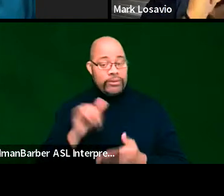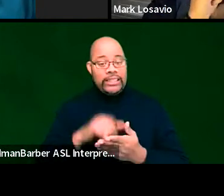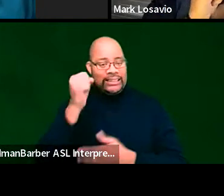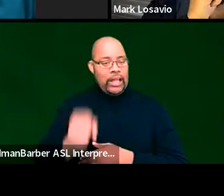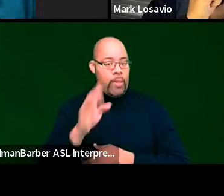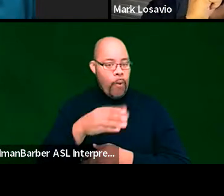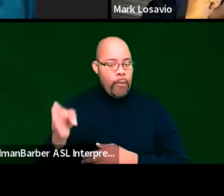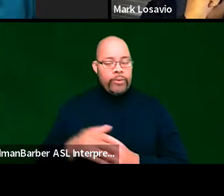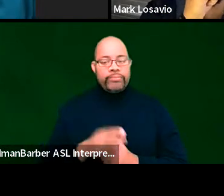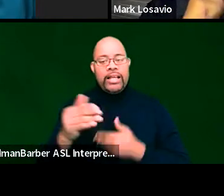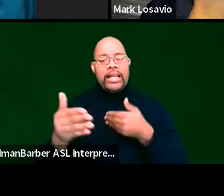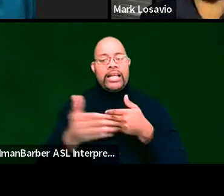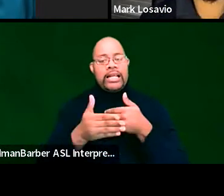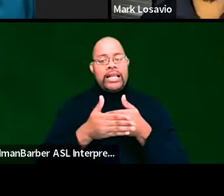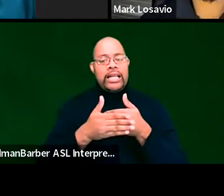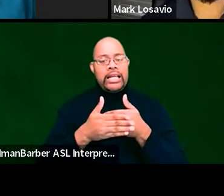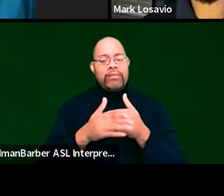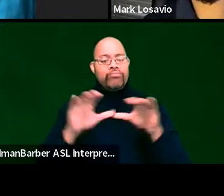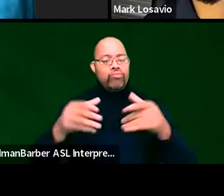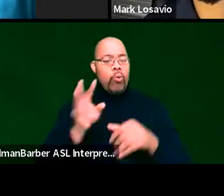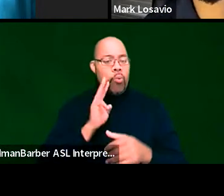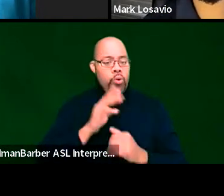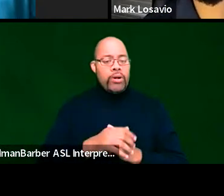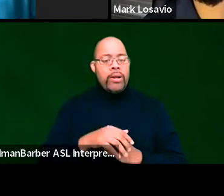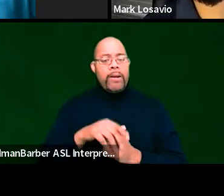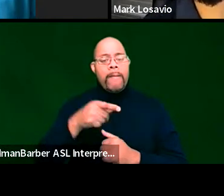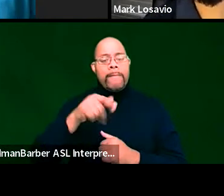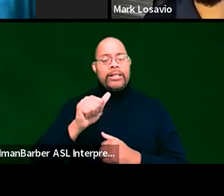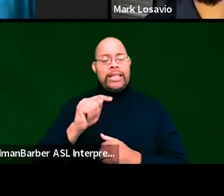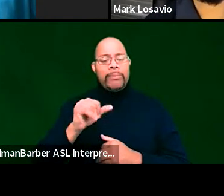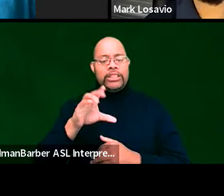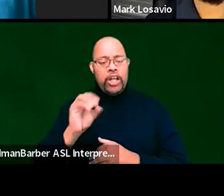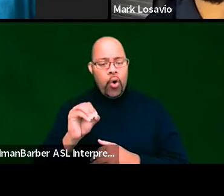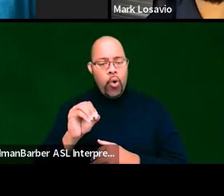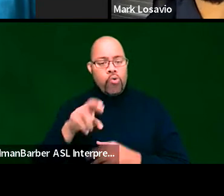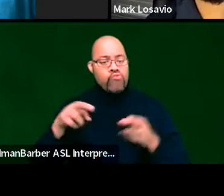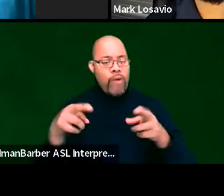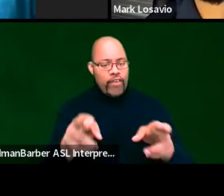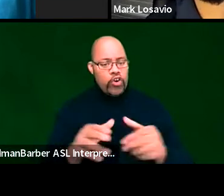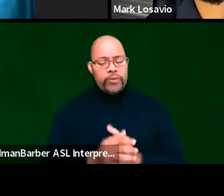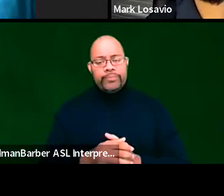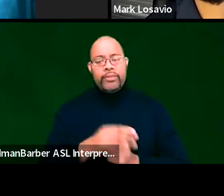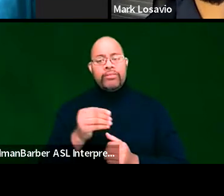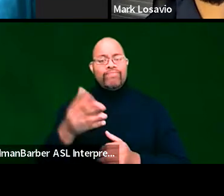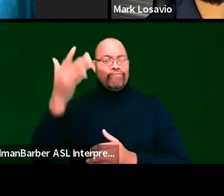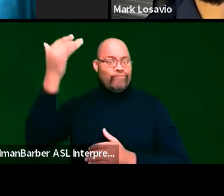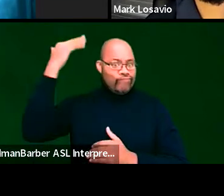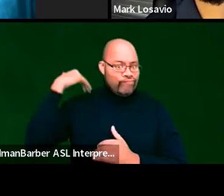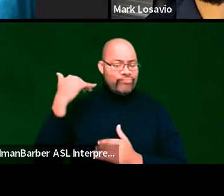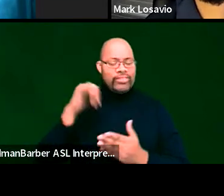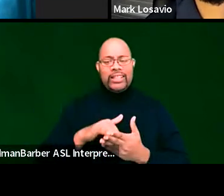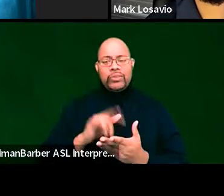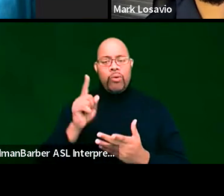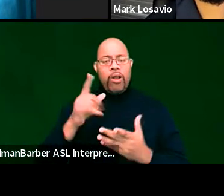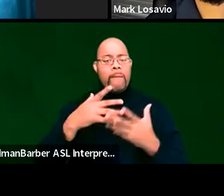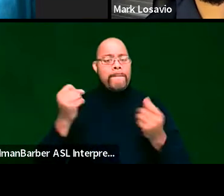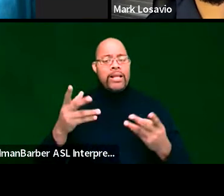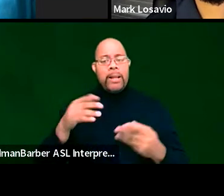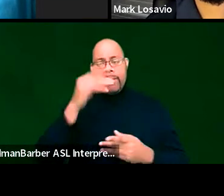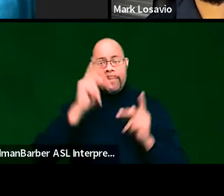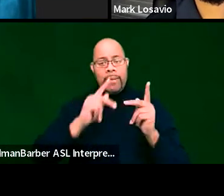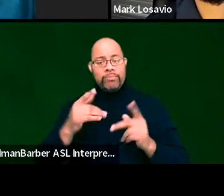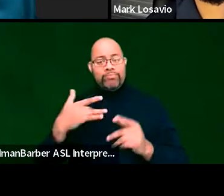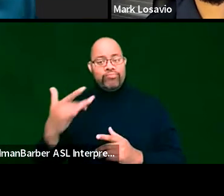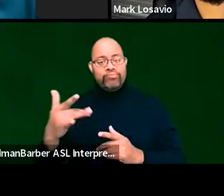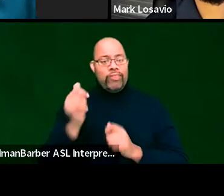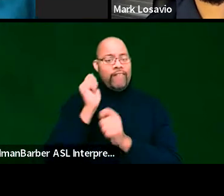Baltimore, and it's near a body of water, the Patapsco River. And back in the day, like this is where a lot of Black people